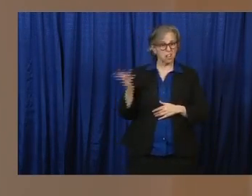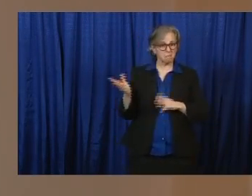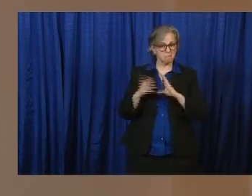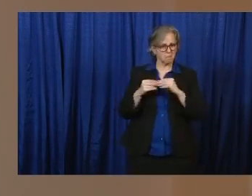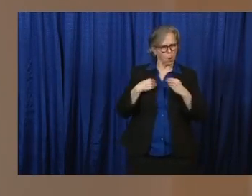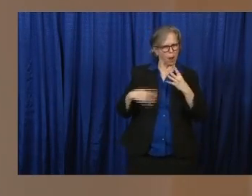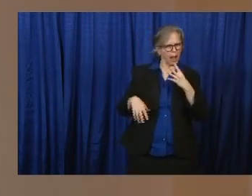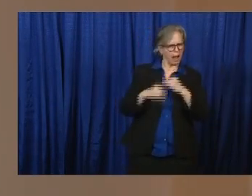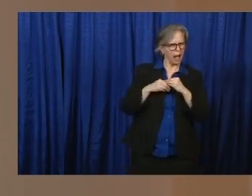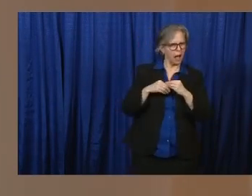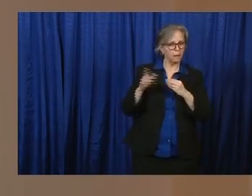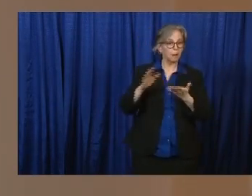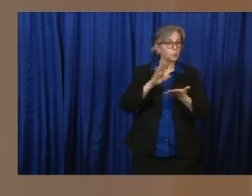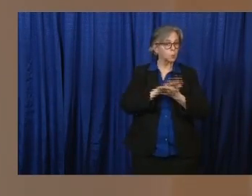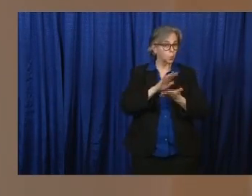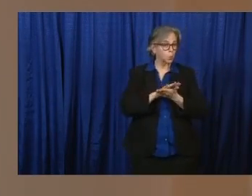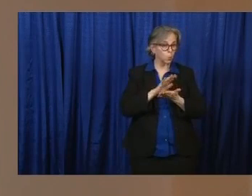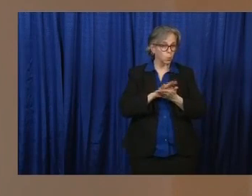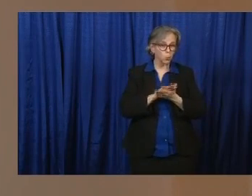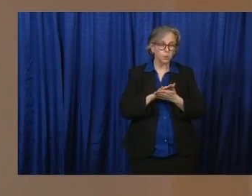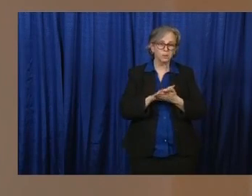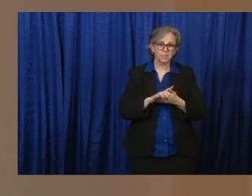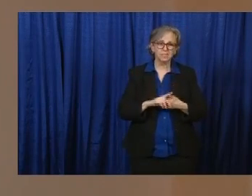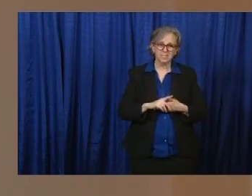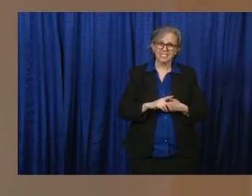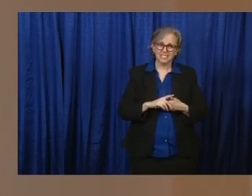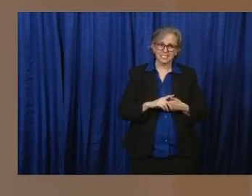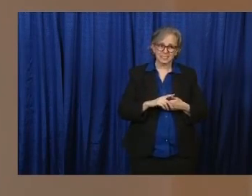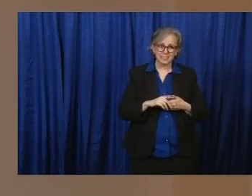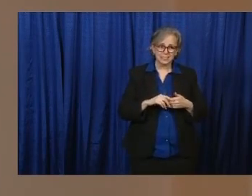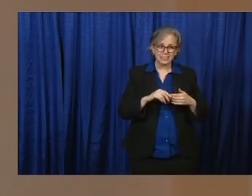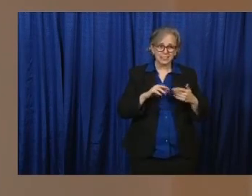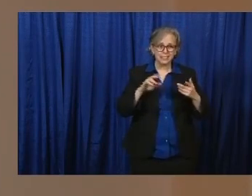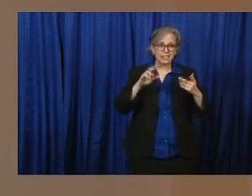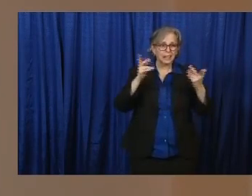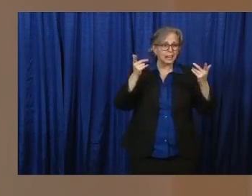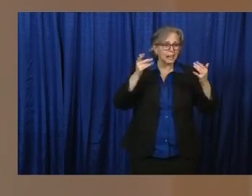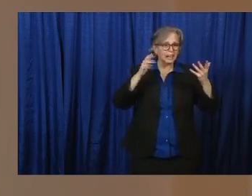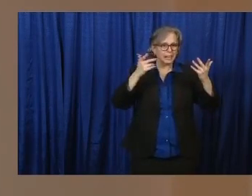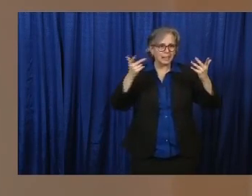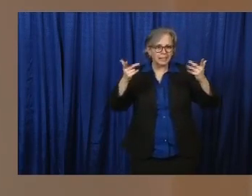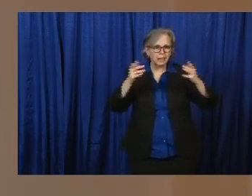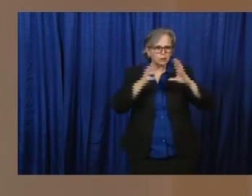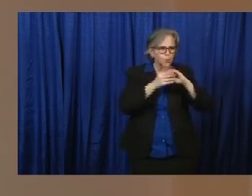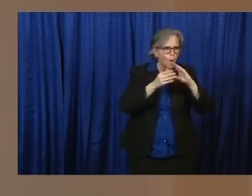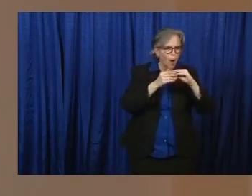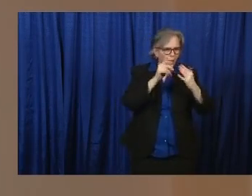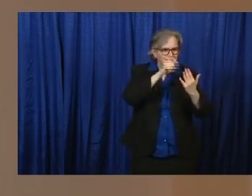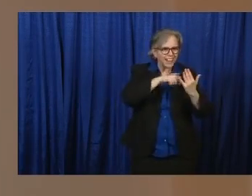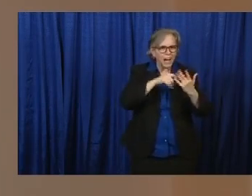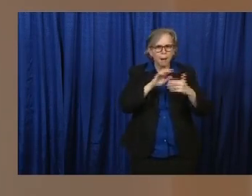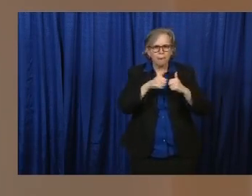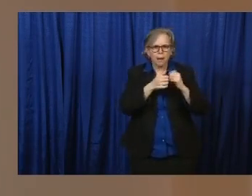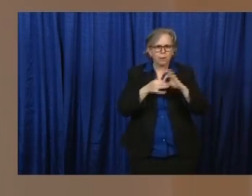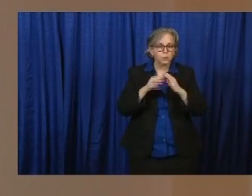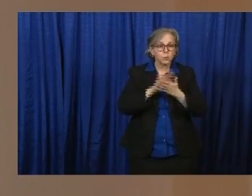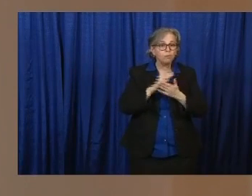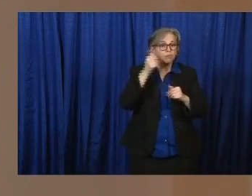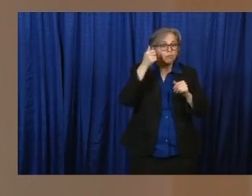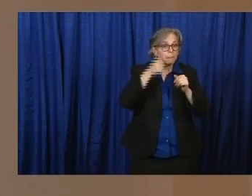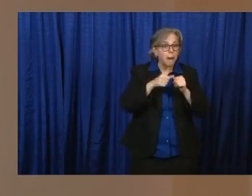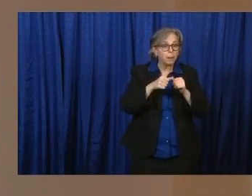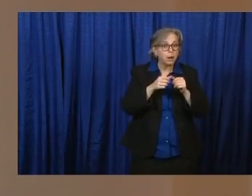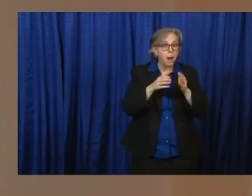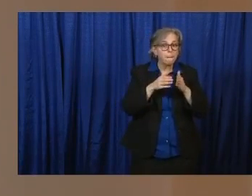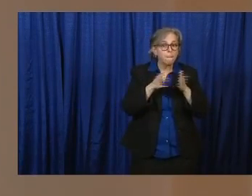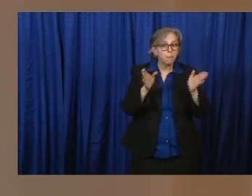education from home, as the reporters out there are writing their stories, remember that our public television stations in this state